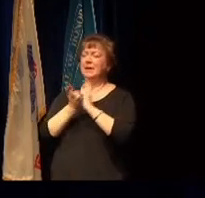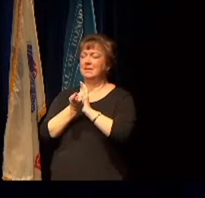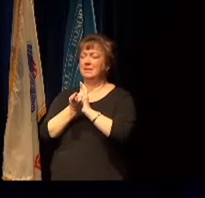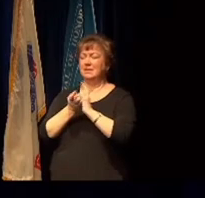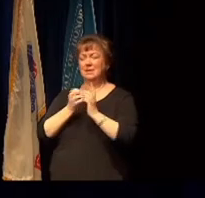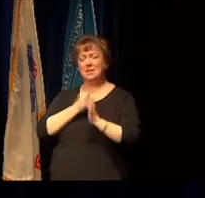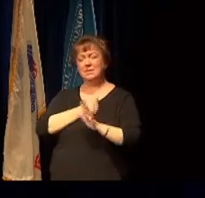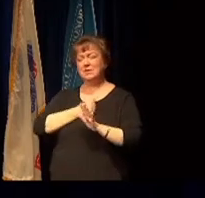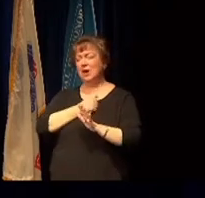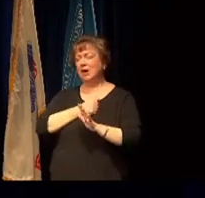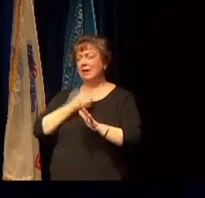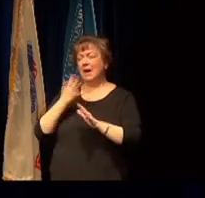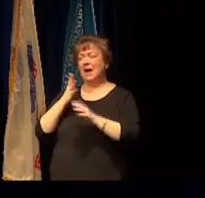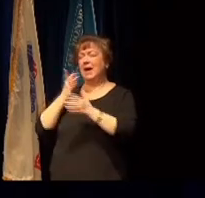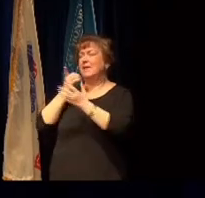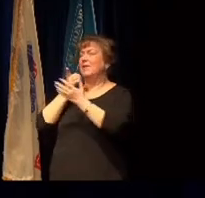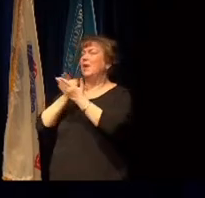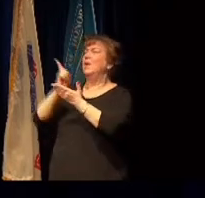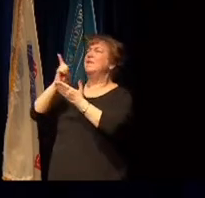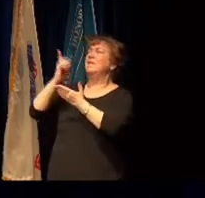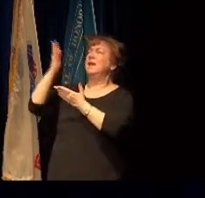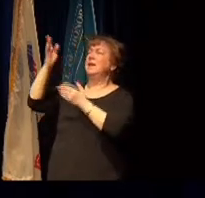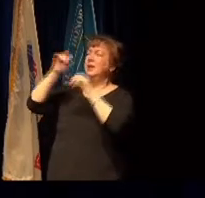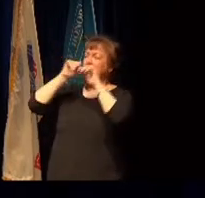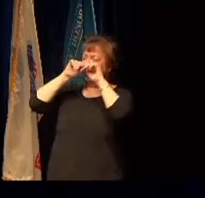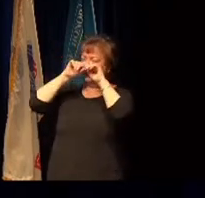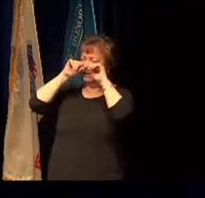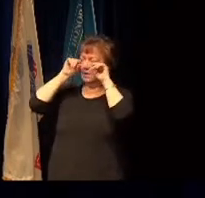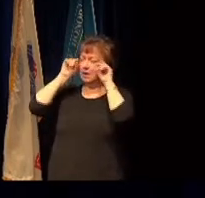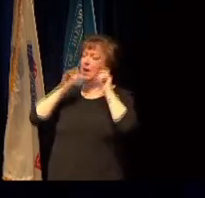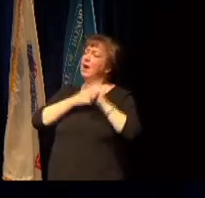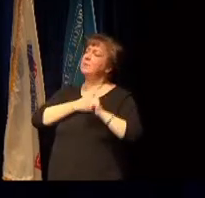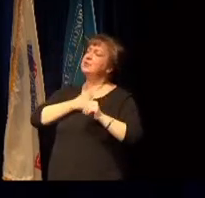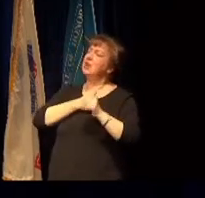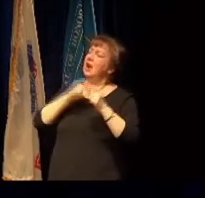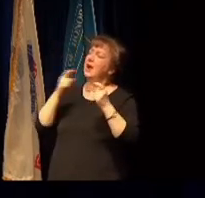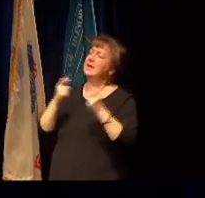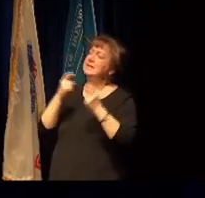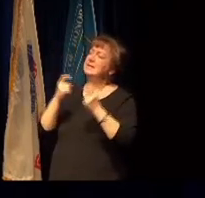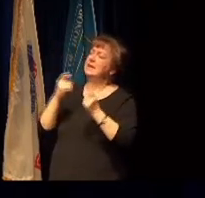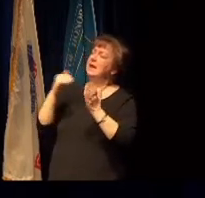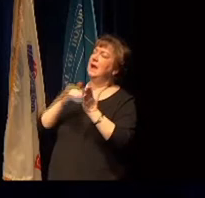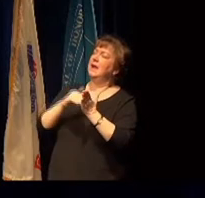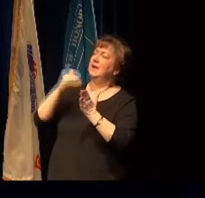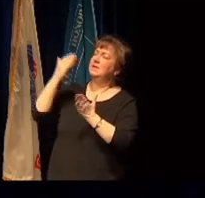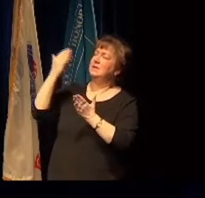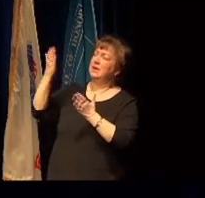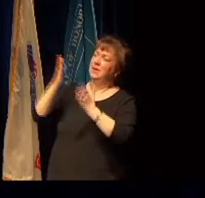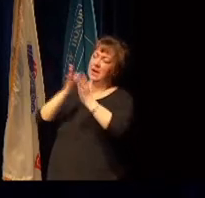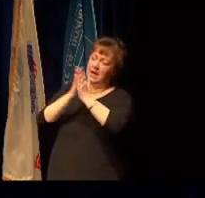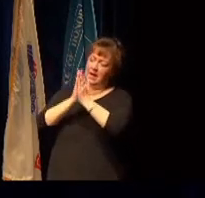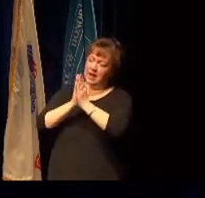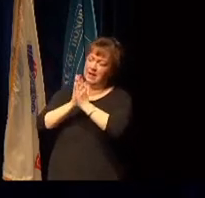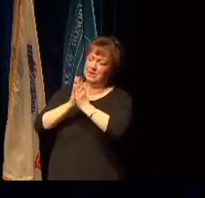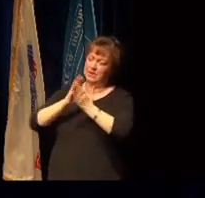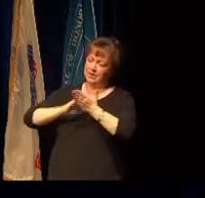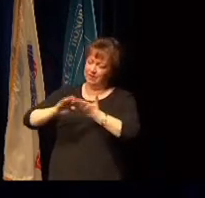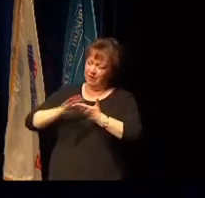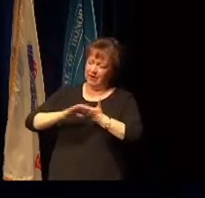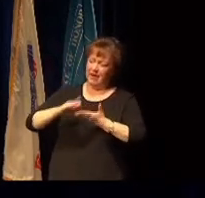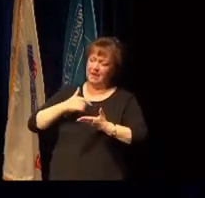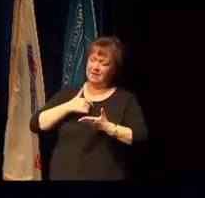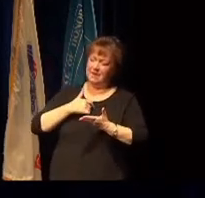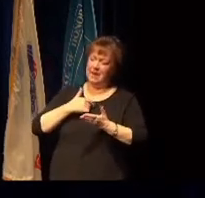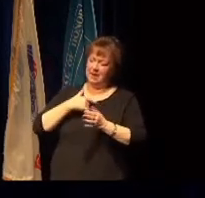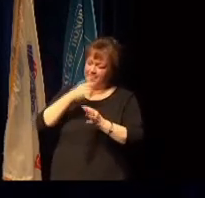I've offended you. I'm sorry I've sinned against you. I'm asking you to forgive me, and I put my faith only in what Christ